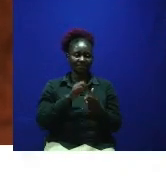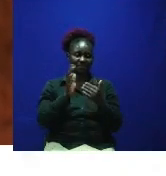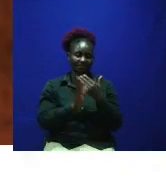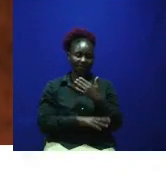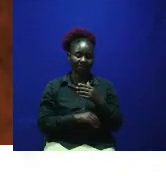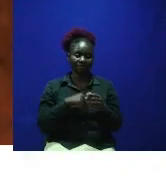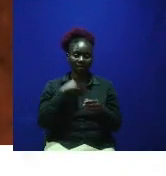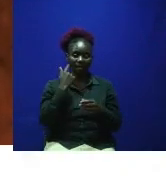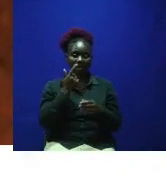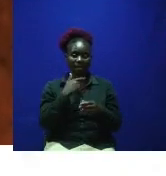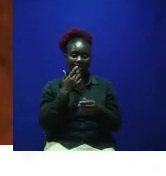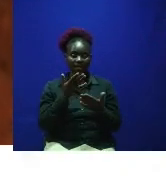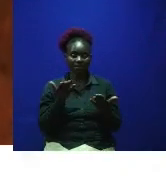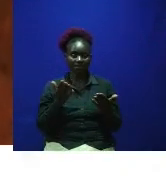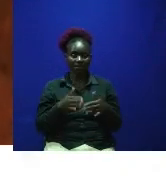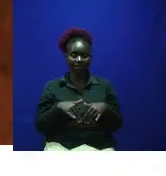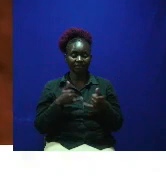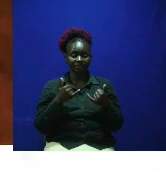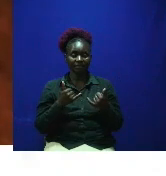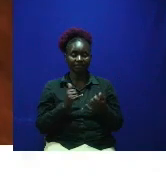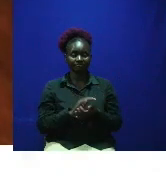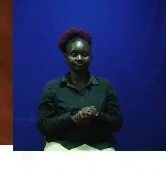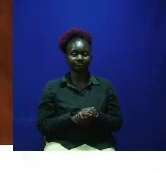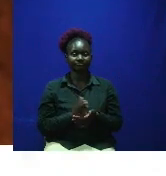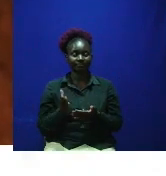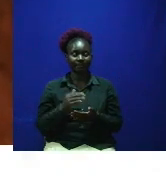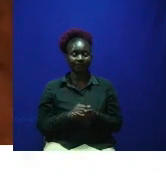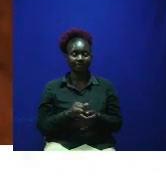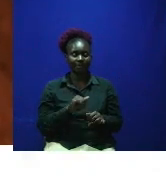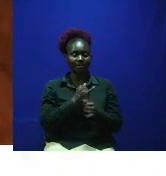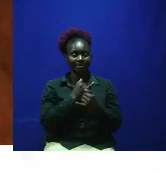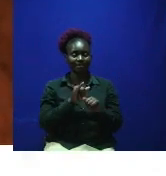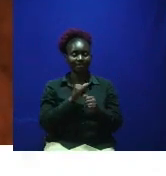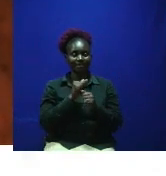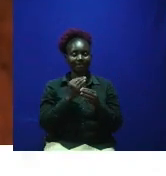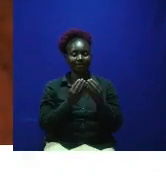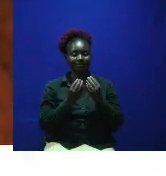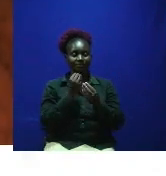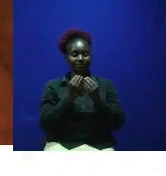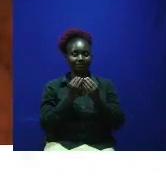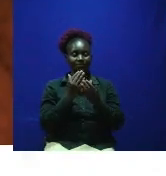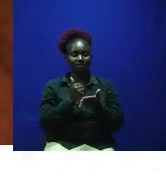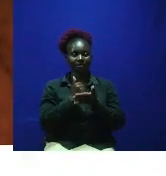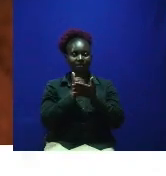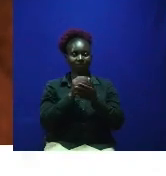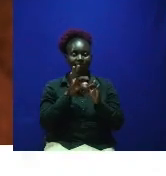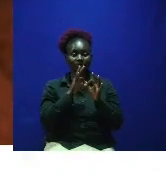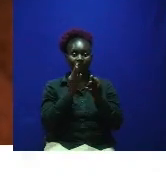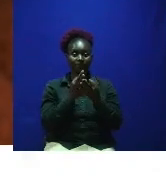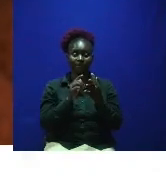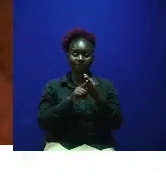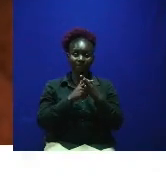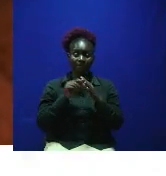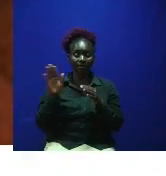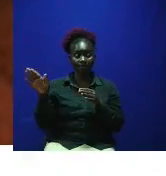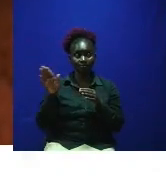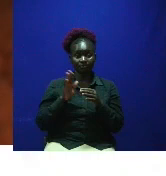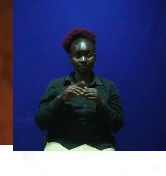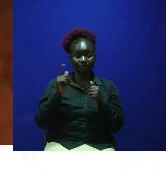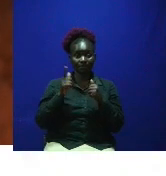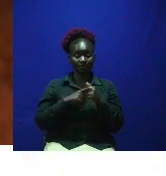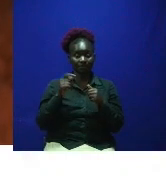bamintu bamete bono lere tuacha tuabasibire tuabaire ndagera tuakonyere chi family ku tuacha kitema be more than 6